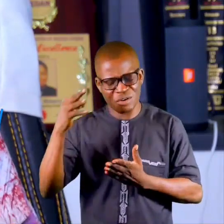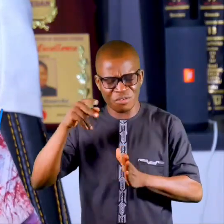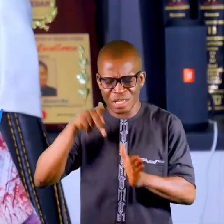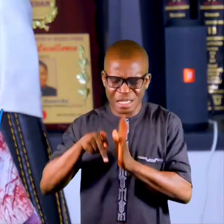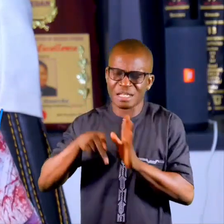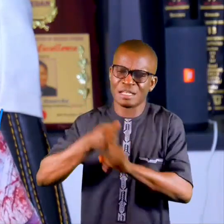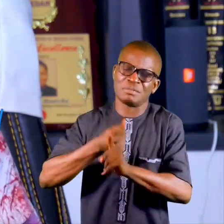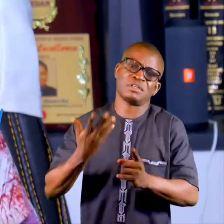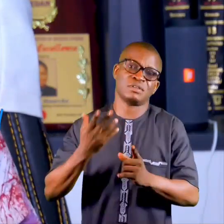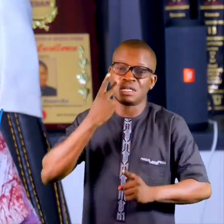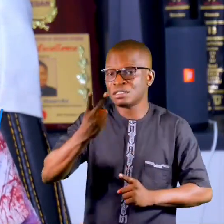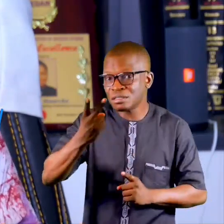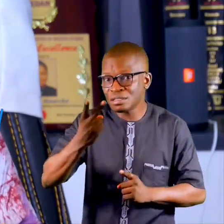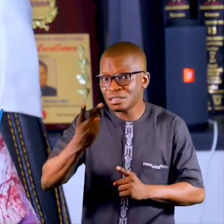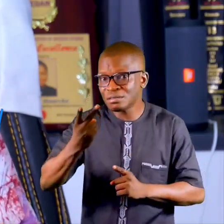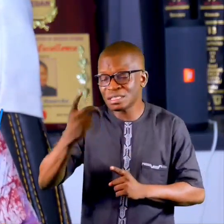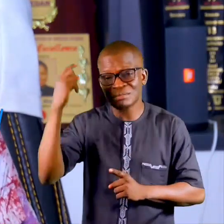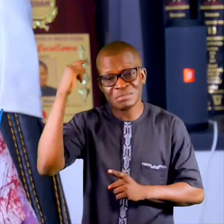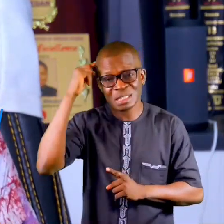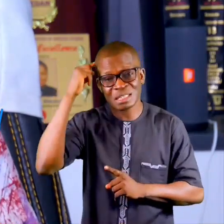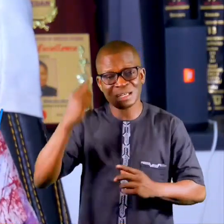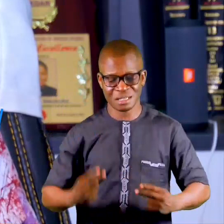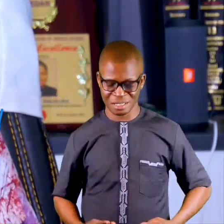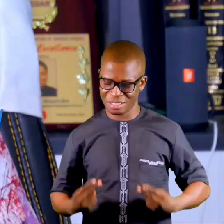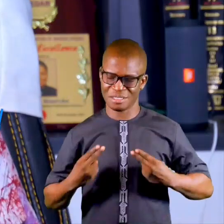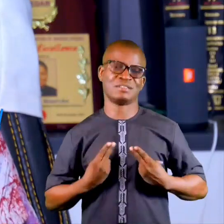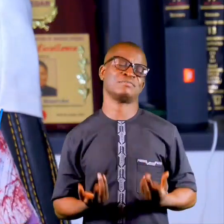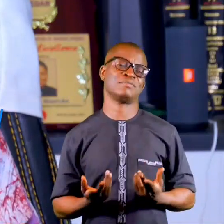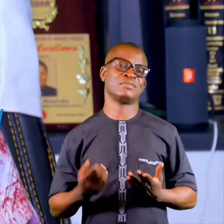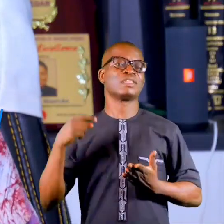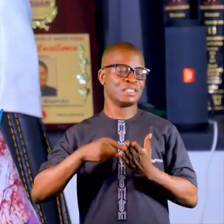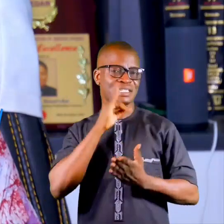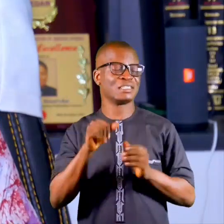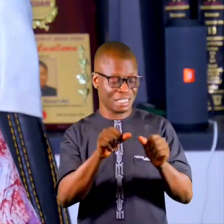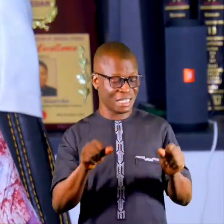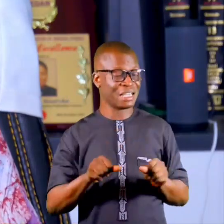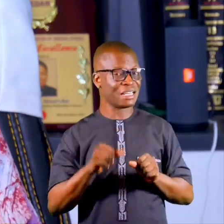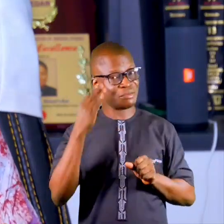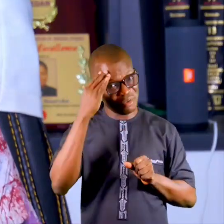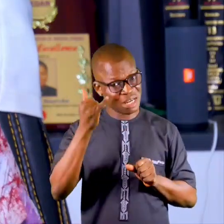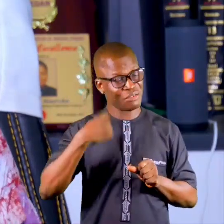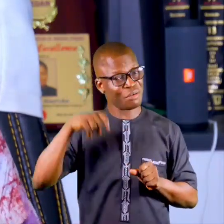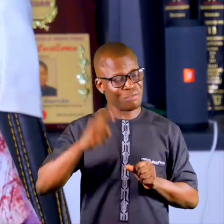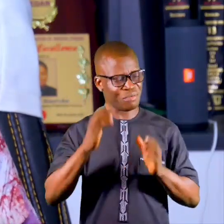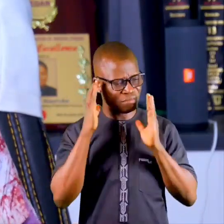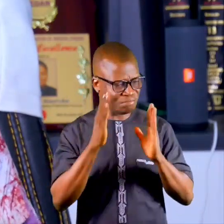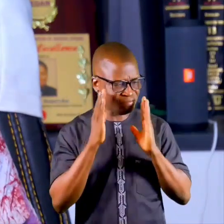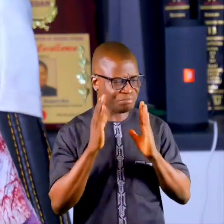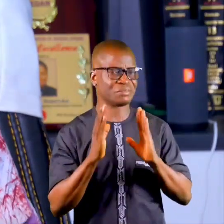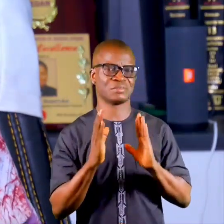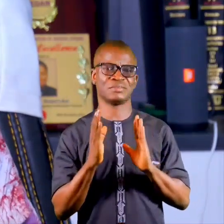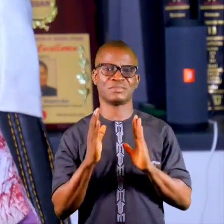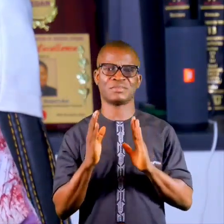thoughts. So in terms of mental health support, this is an area that we need to pay attention